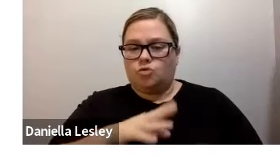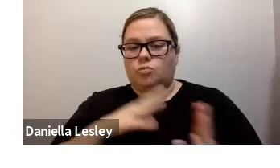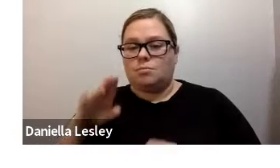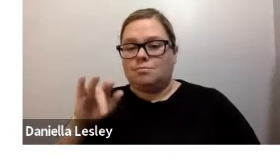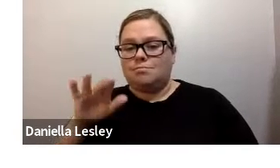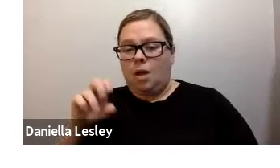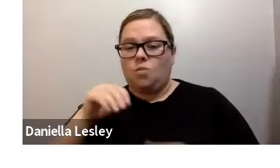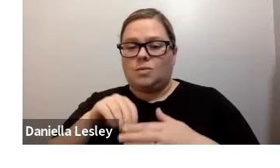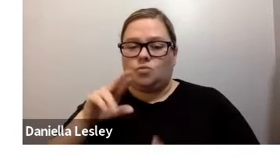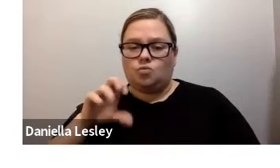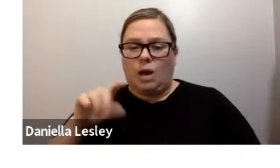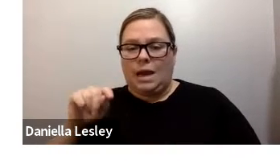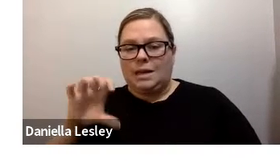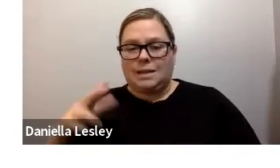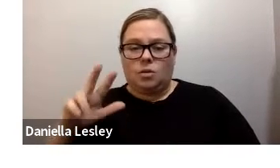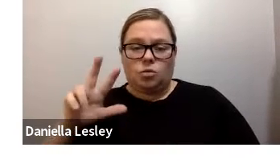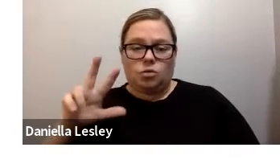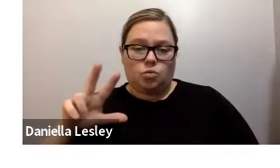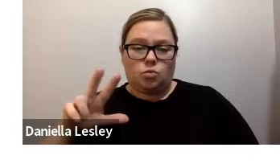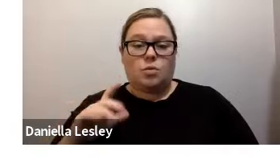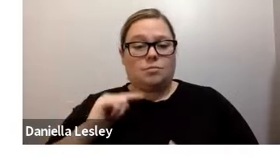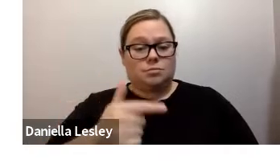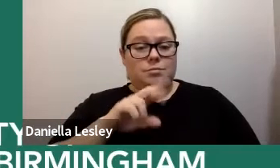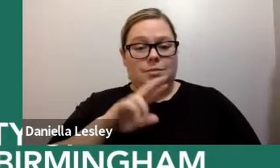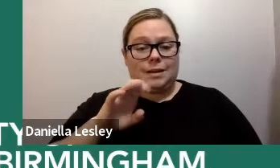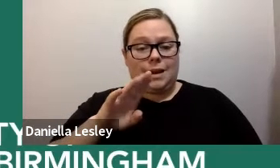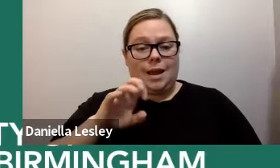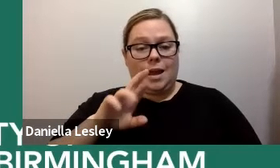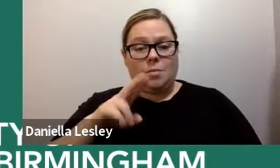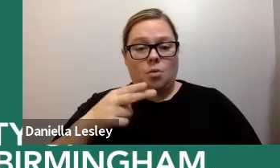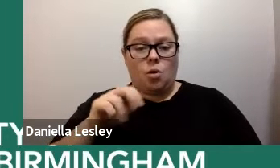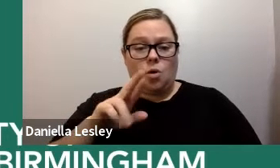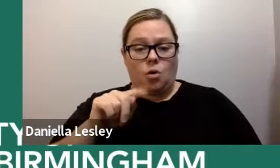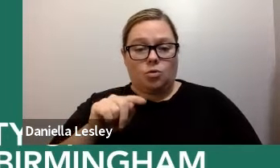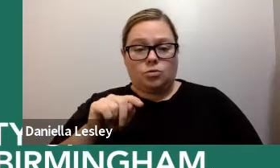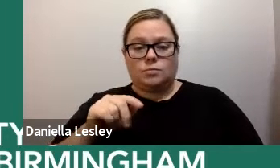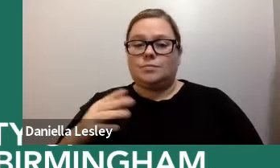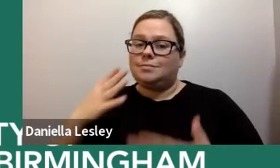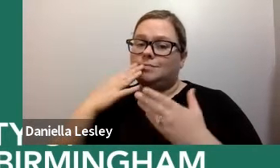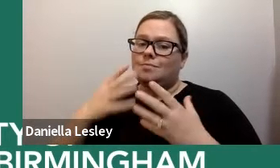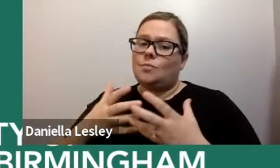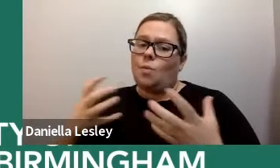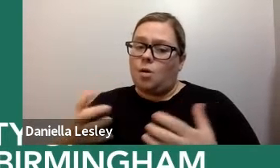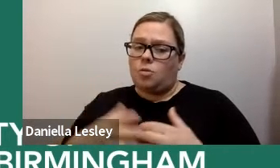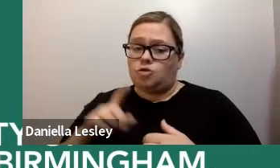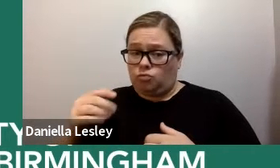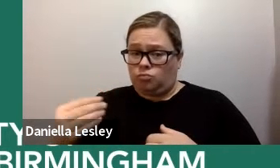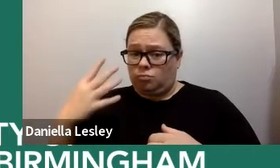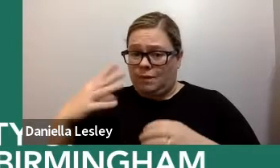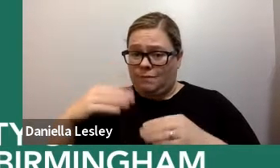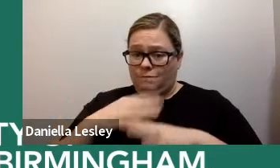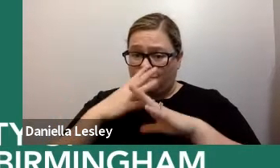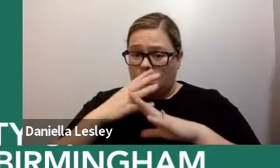journey. Off to you, Dr. Eberhard. Okay, thank you very much, Sangi. Should I turn on my video or no?